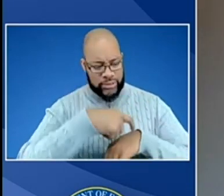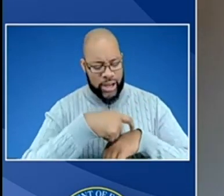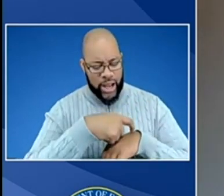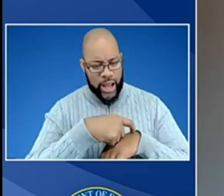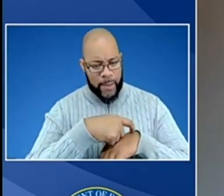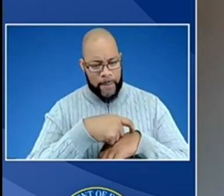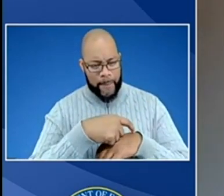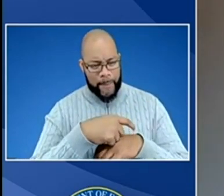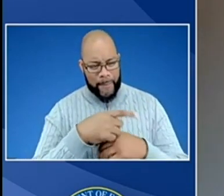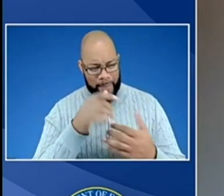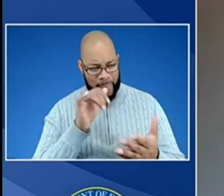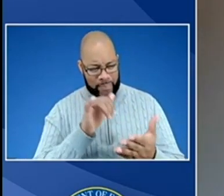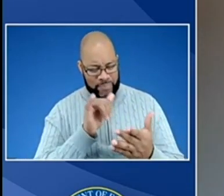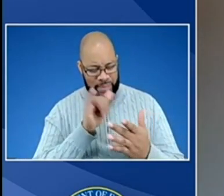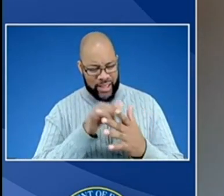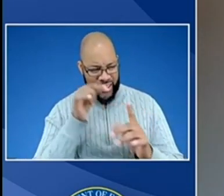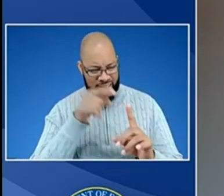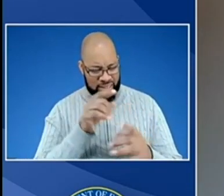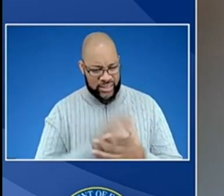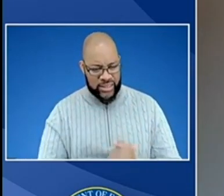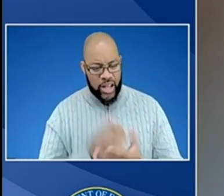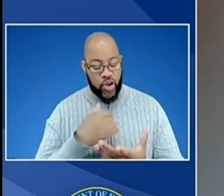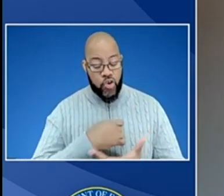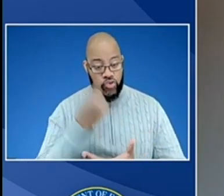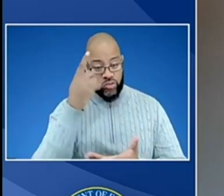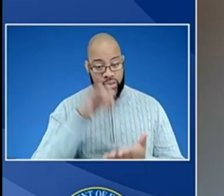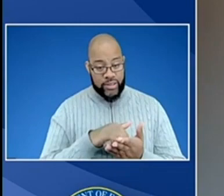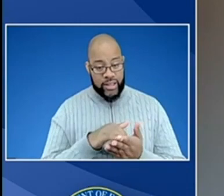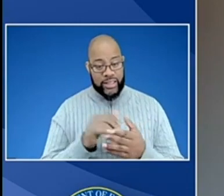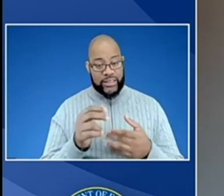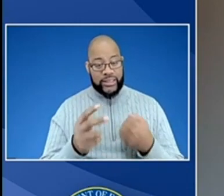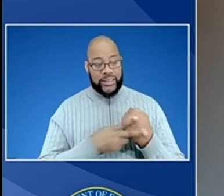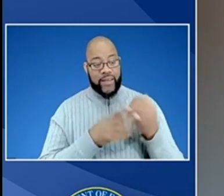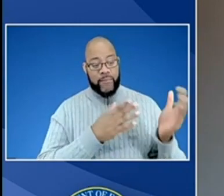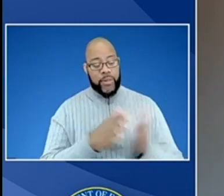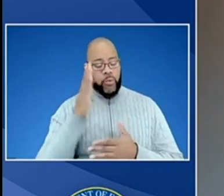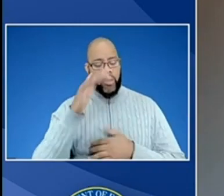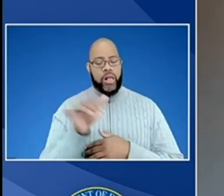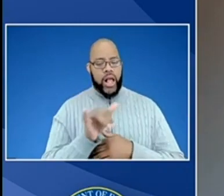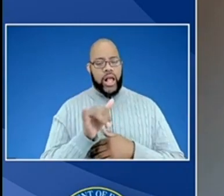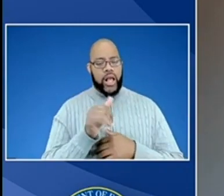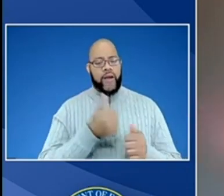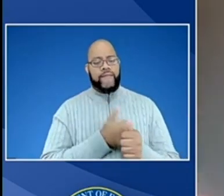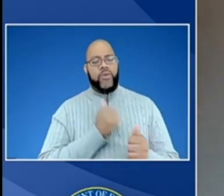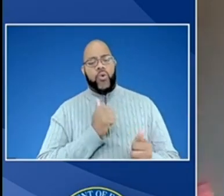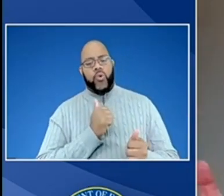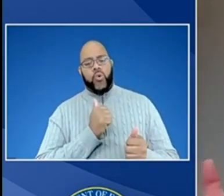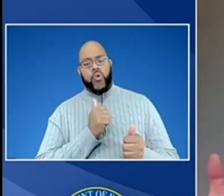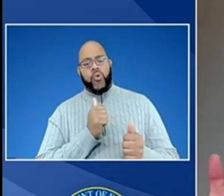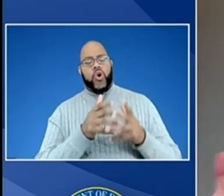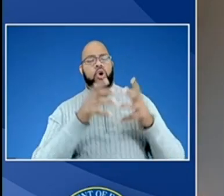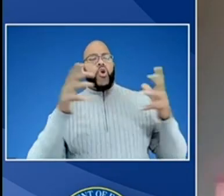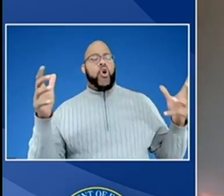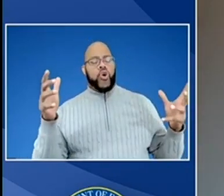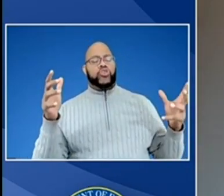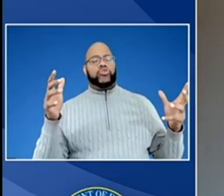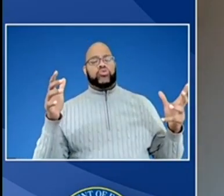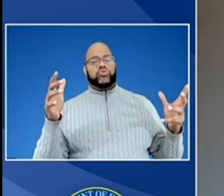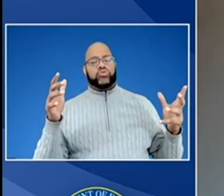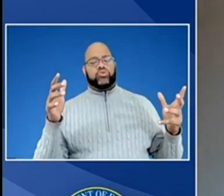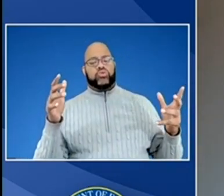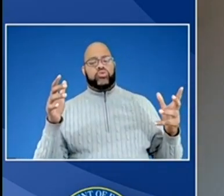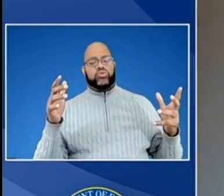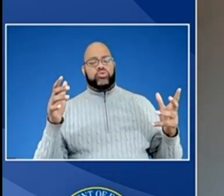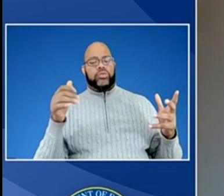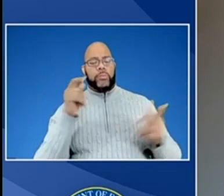of this. Well, I understand that the SAVE plan will likely avoid the large-scale nature of